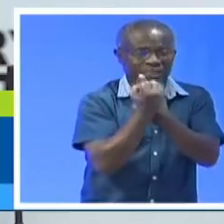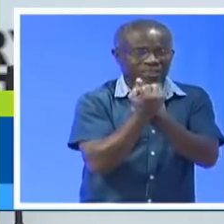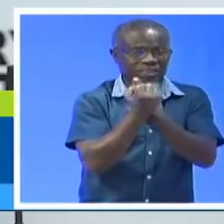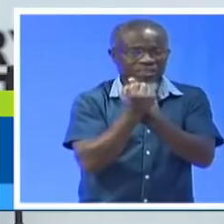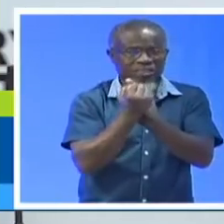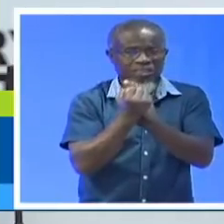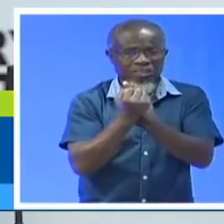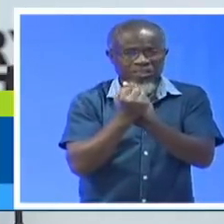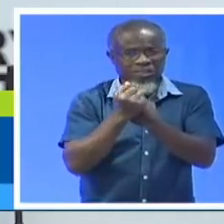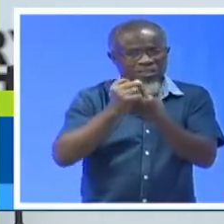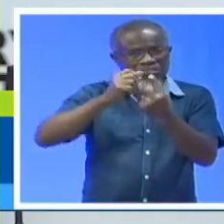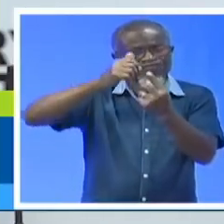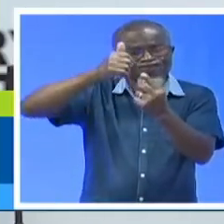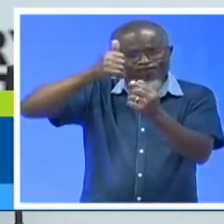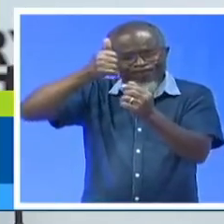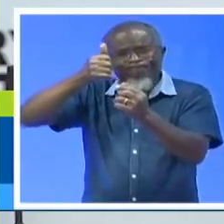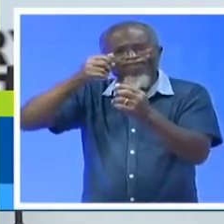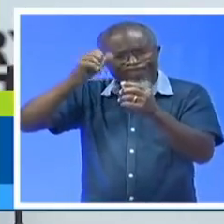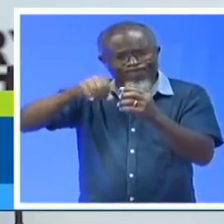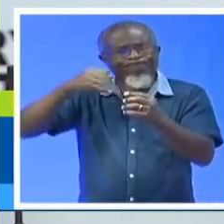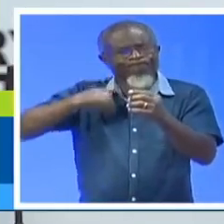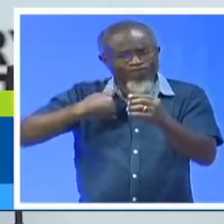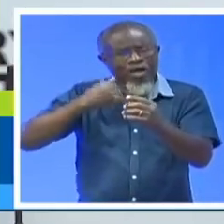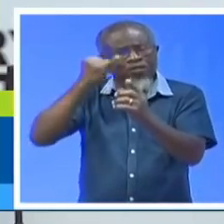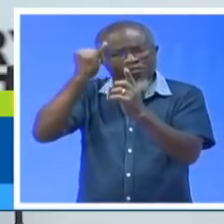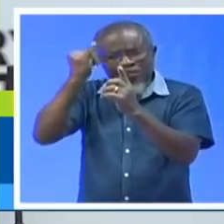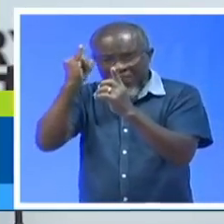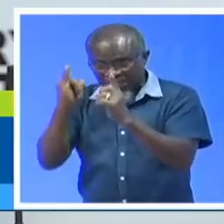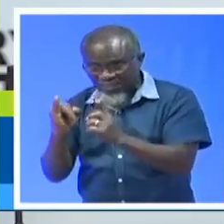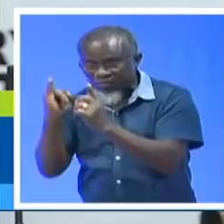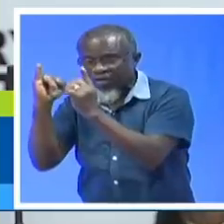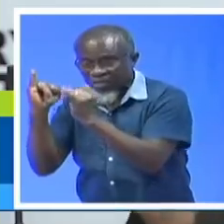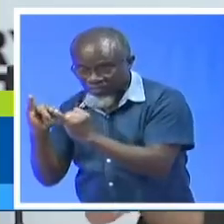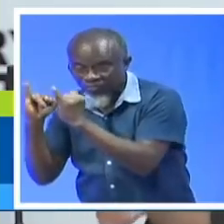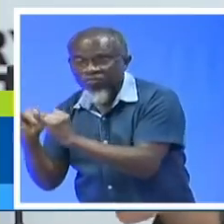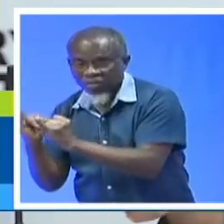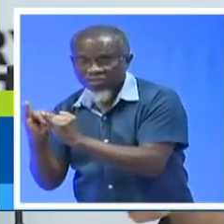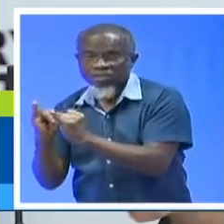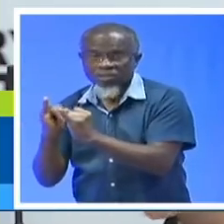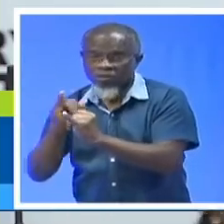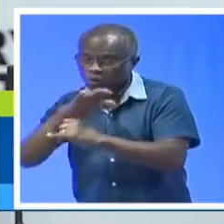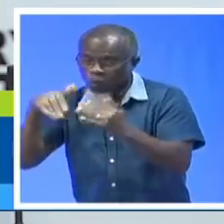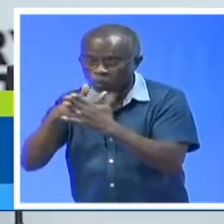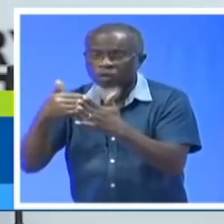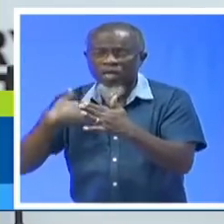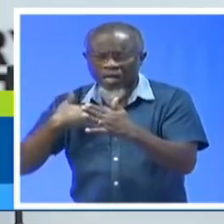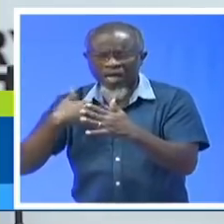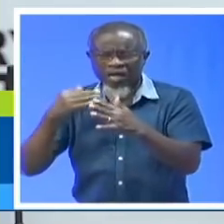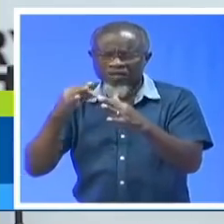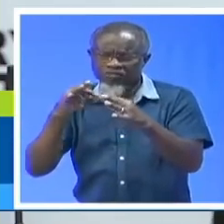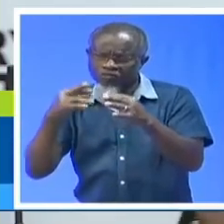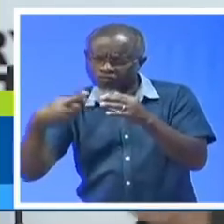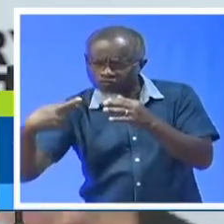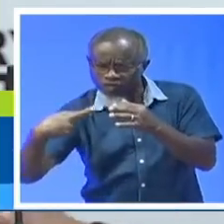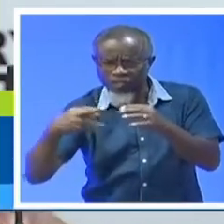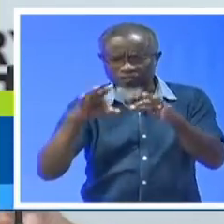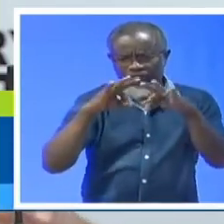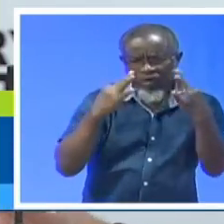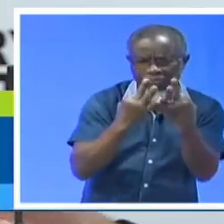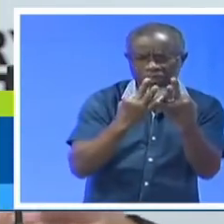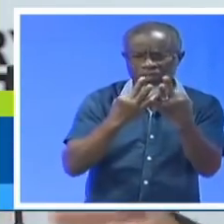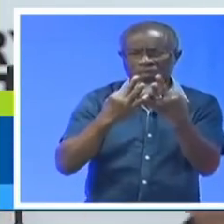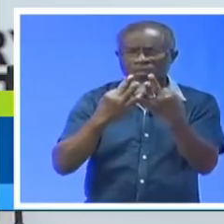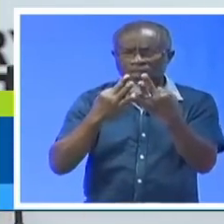up of individuals, but these individuals have relationships with others, and we have a duty of care to